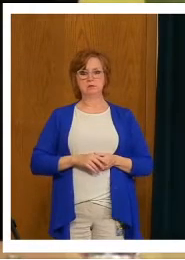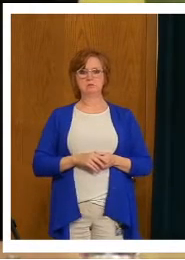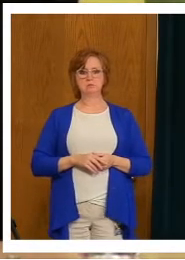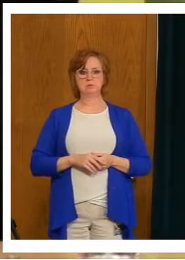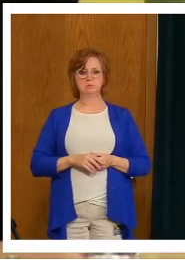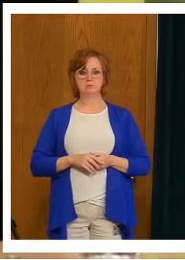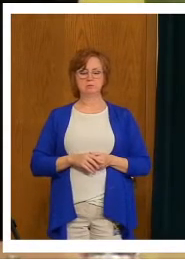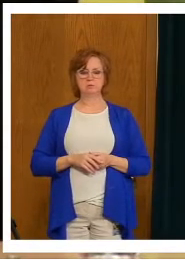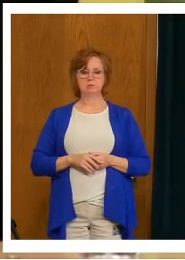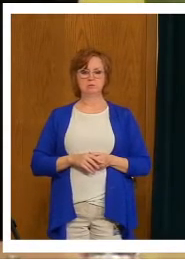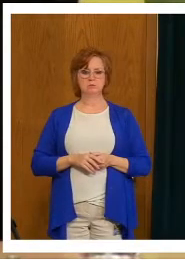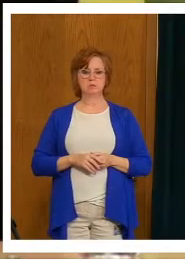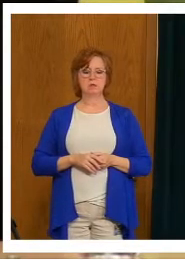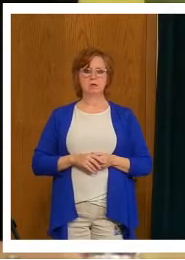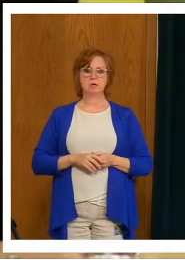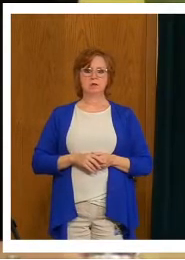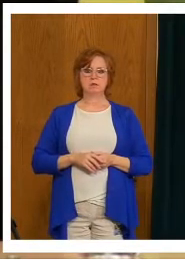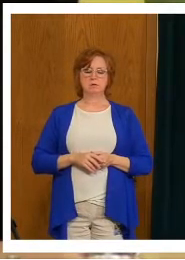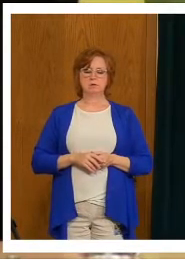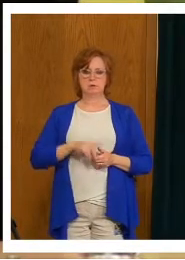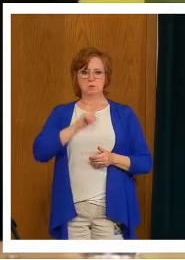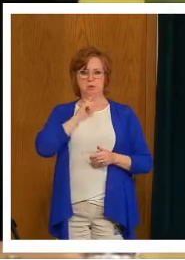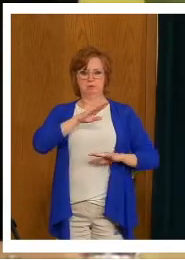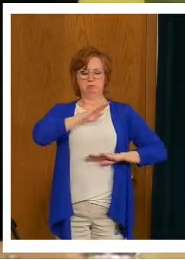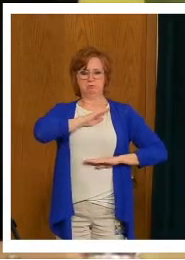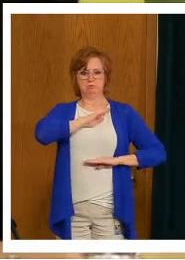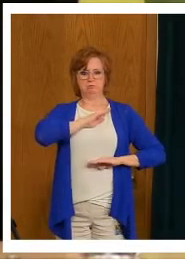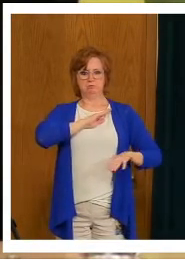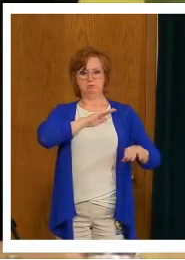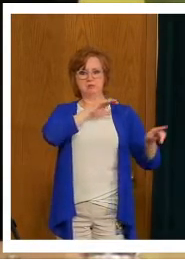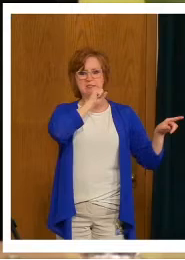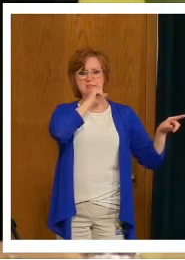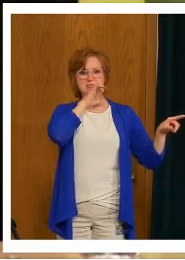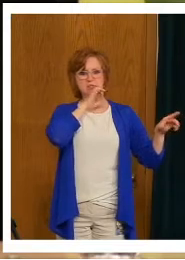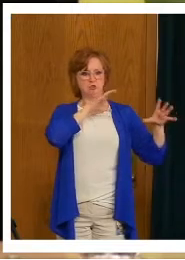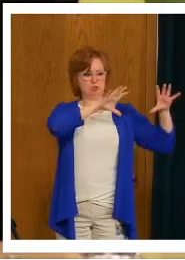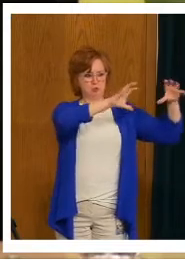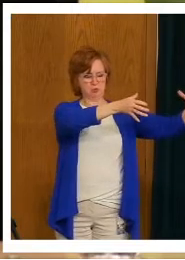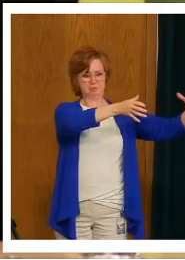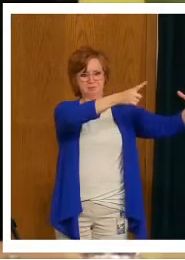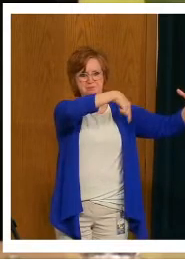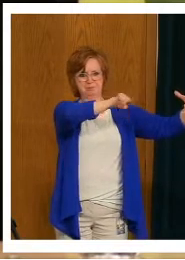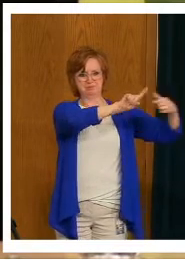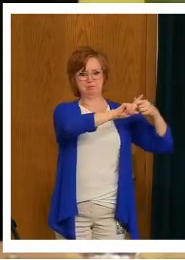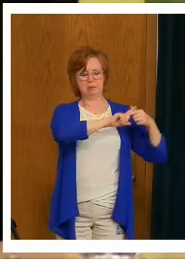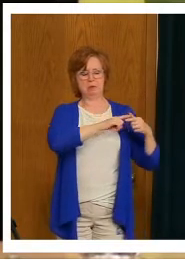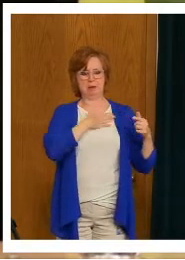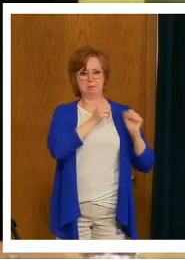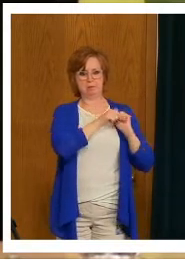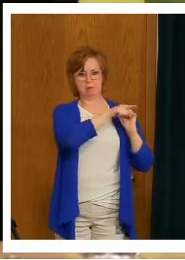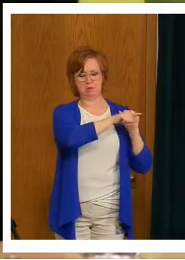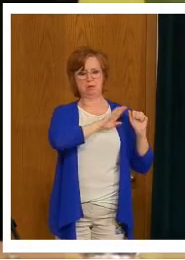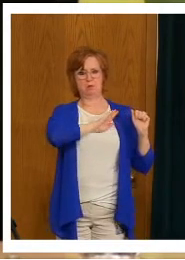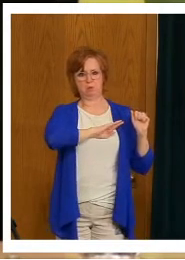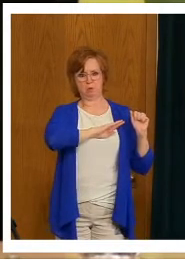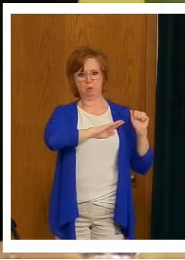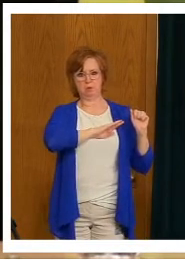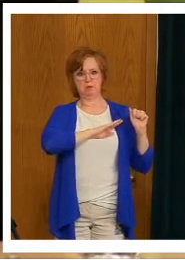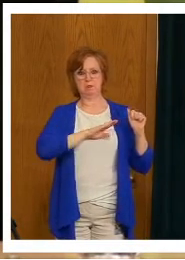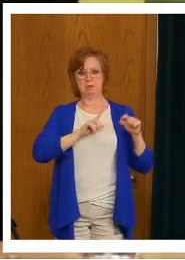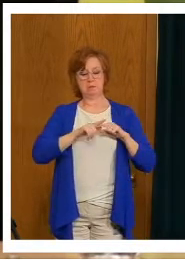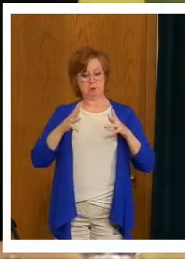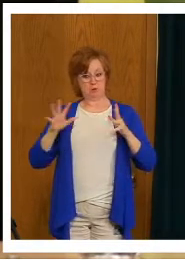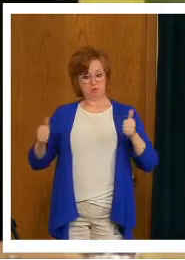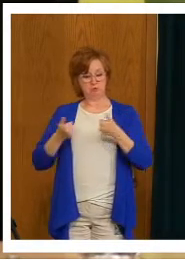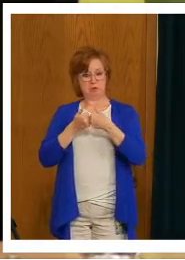in our elderly years population, and really challenging our more youthful years in the population to try to meet